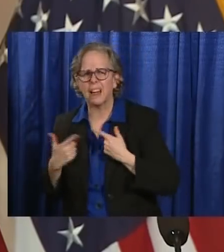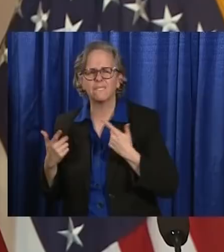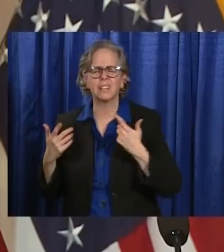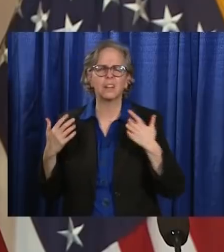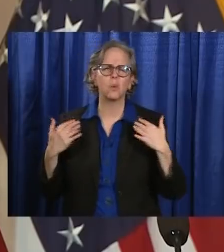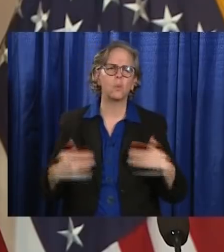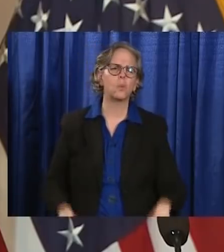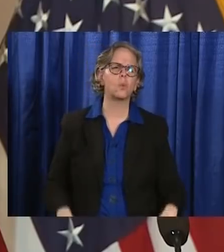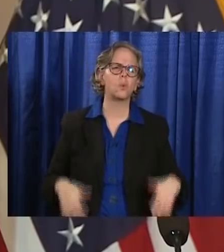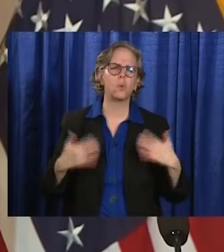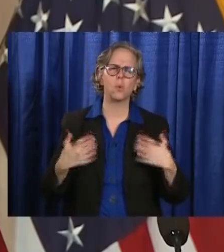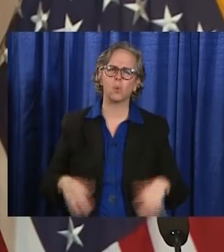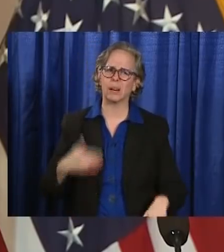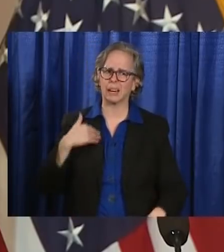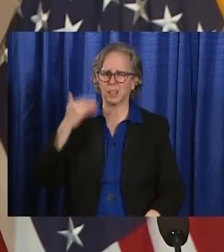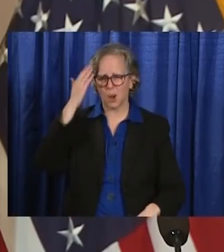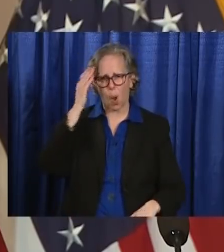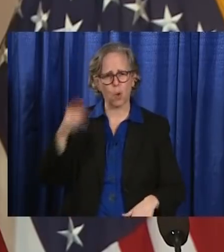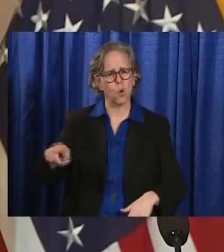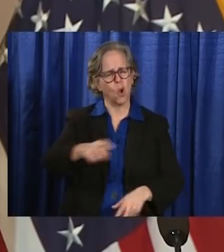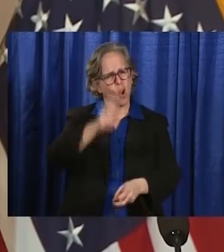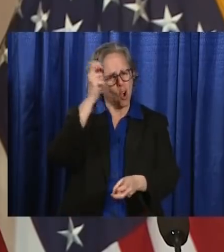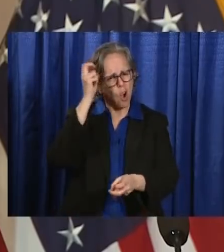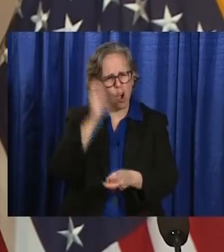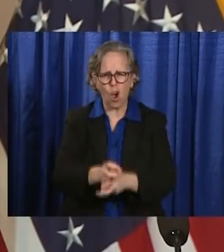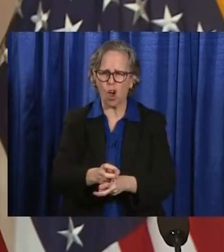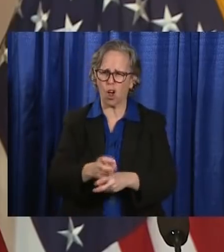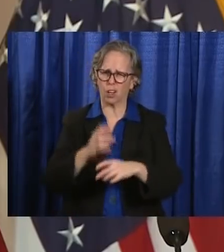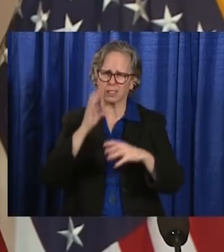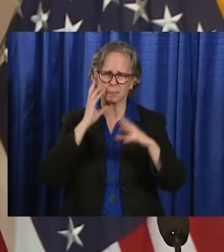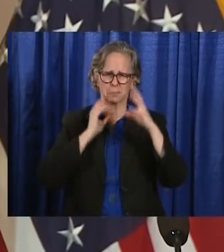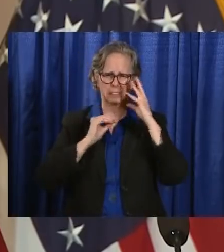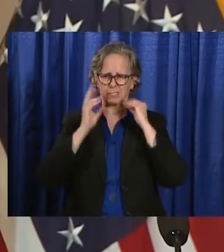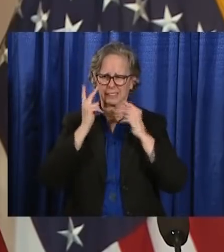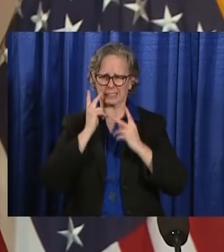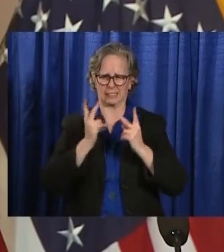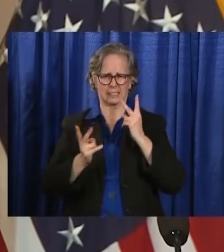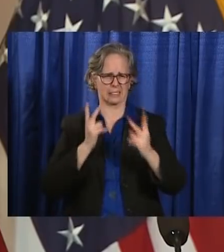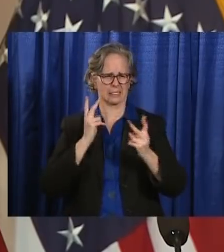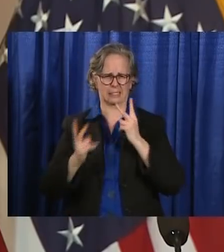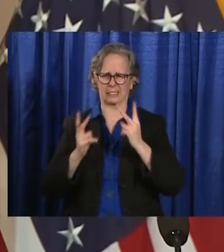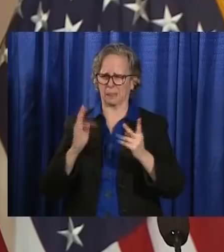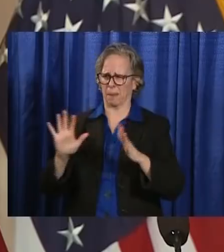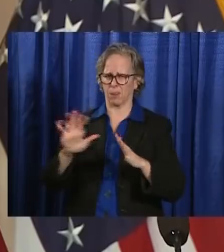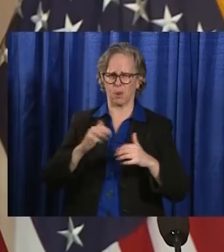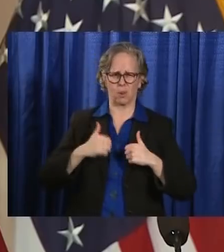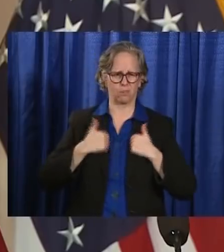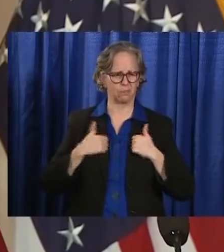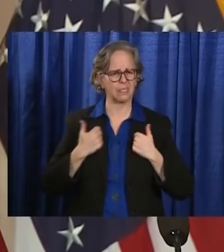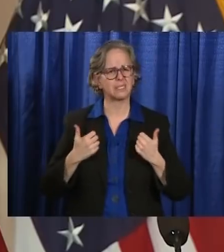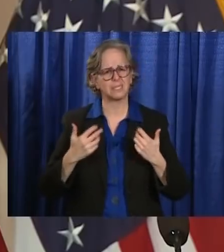hardest thing you've likely experienced in your work lives. And so we thank you for all that you are doing in this space.